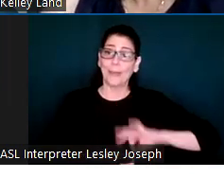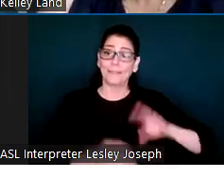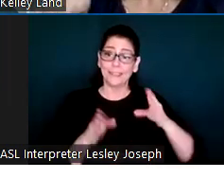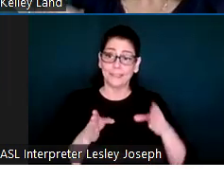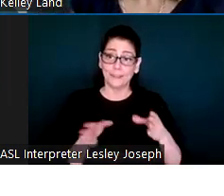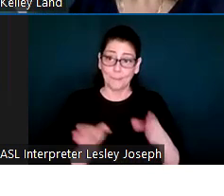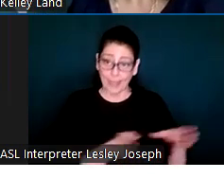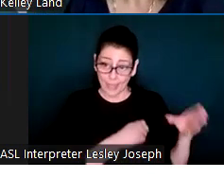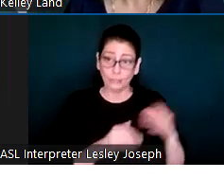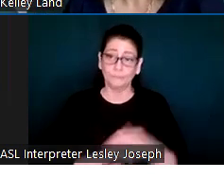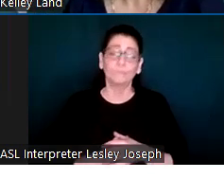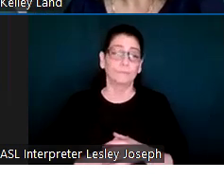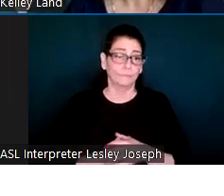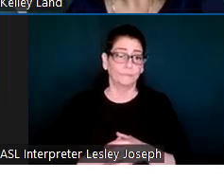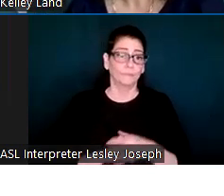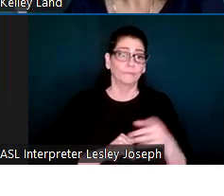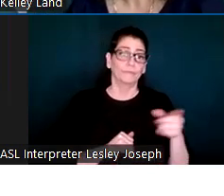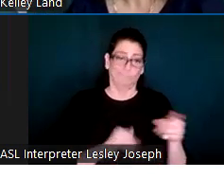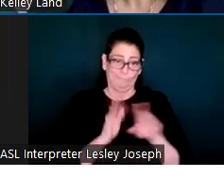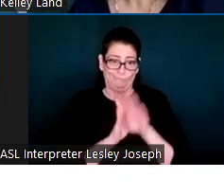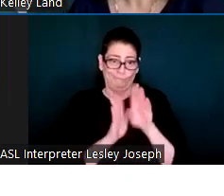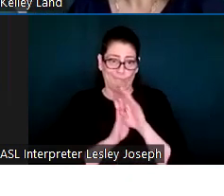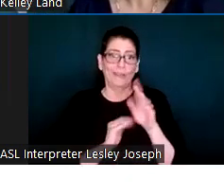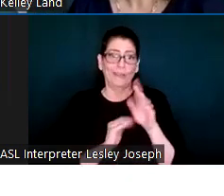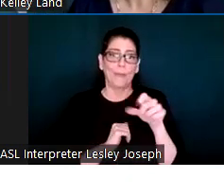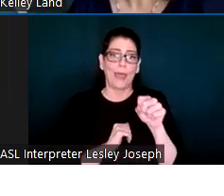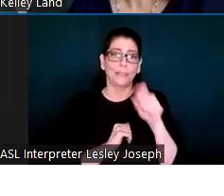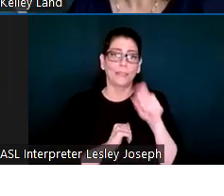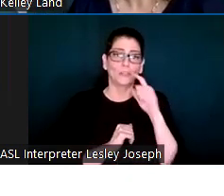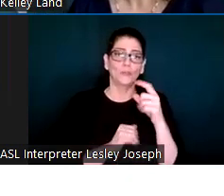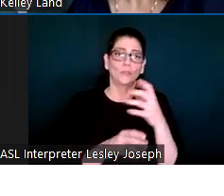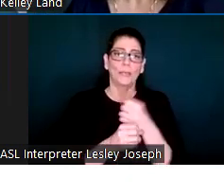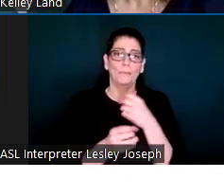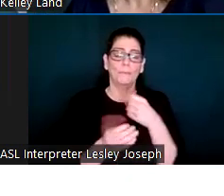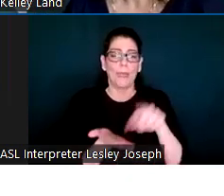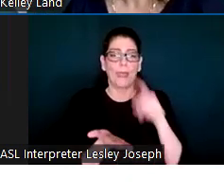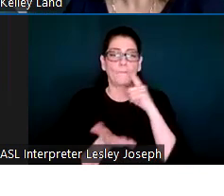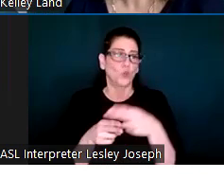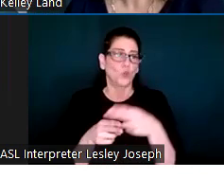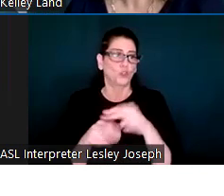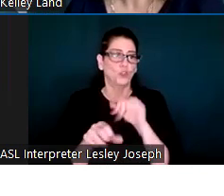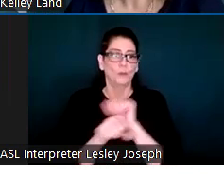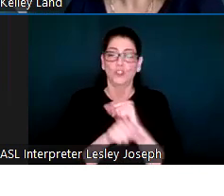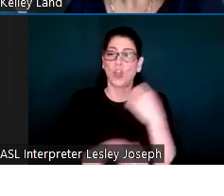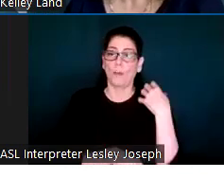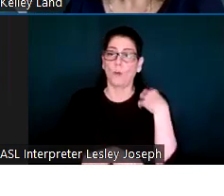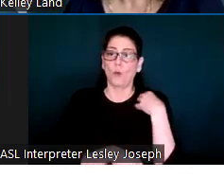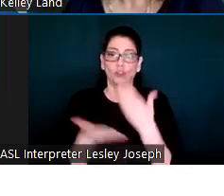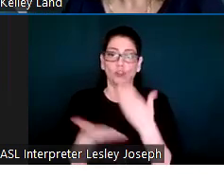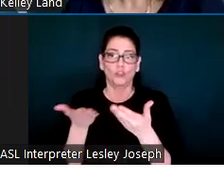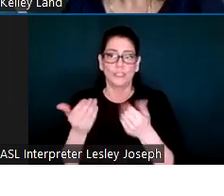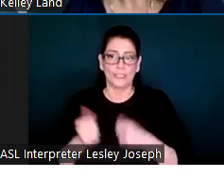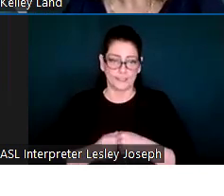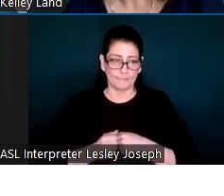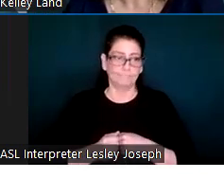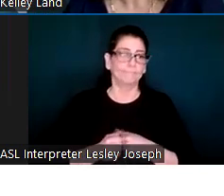planner. Jordan develops a pass to fund short-term job coaching services, and his plan includes the following. He wants to use